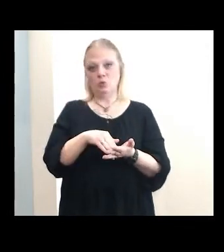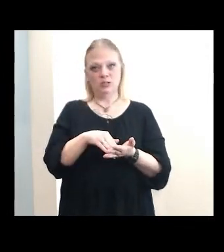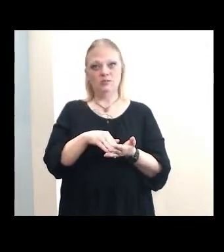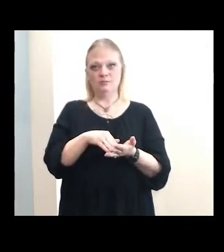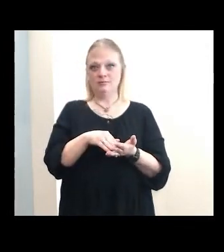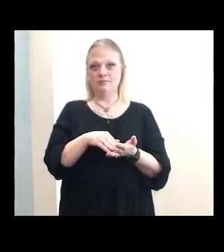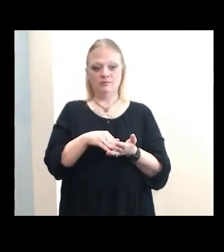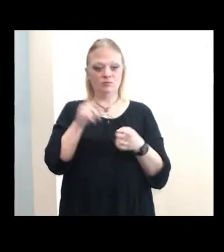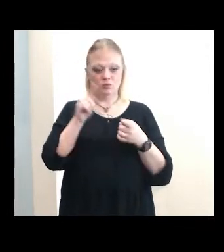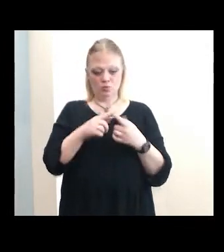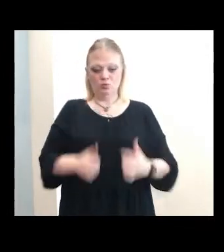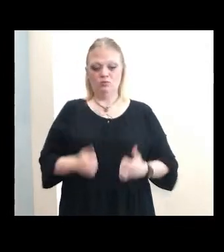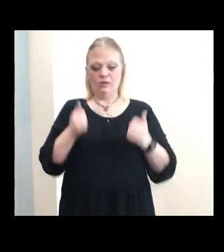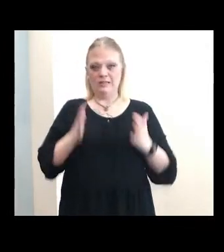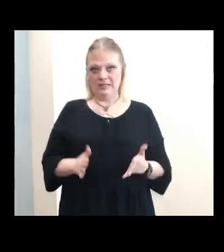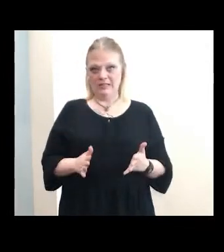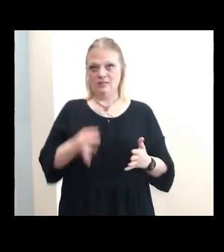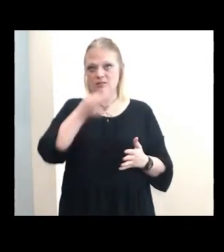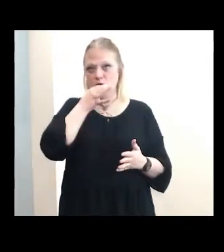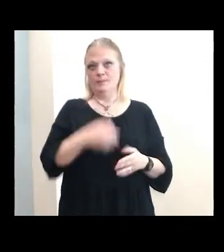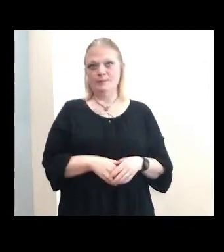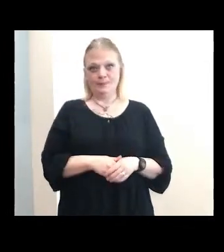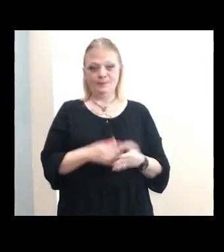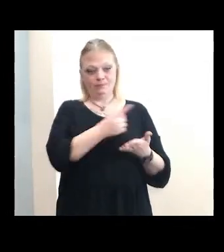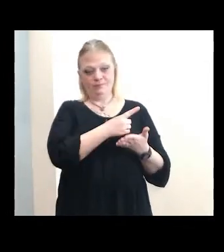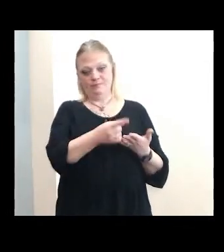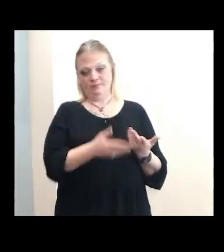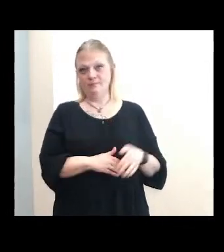residents in the upcoming week.